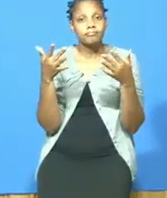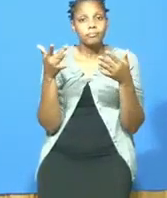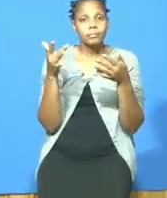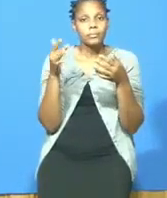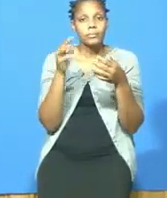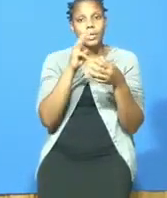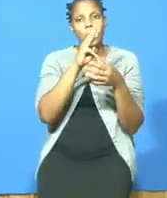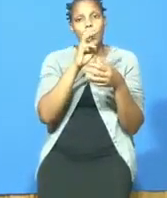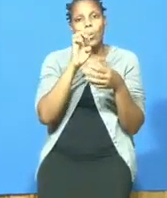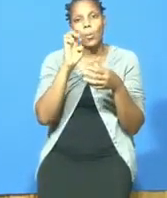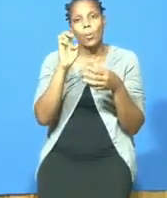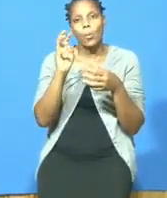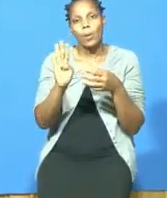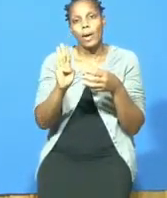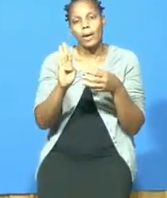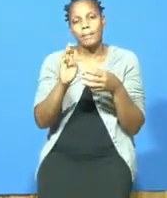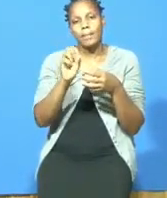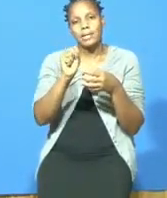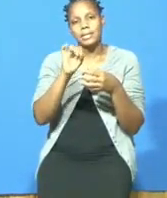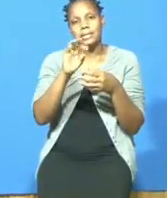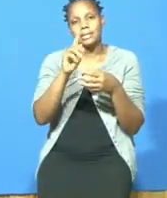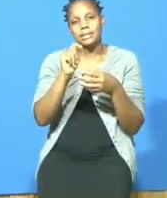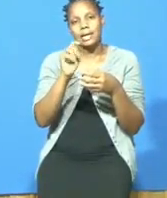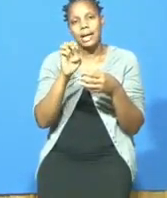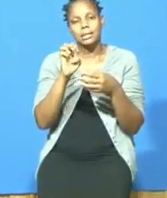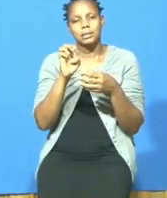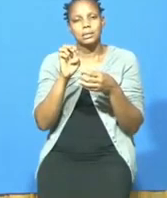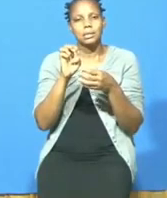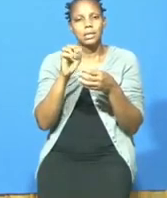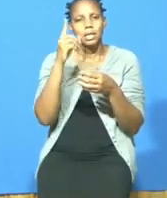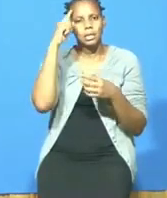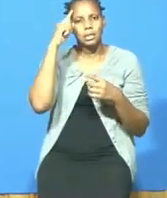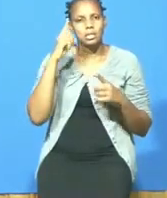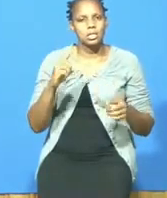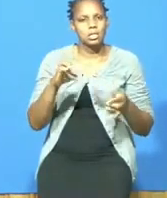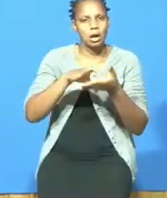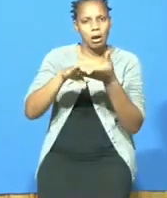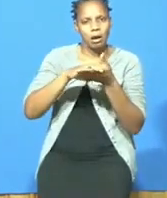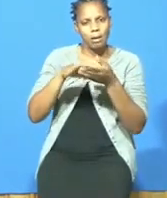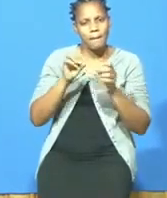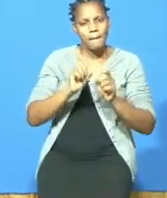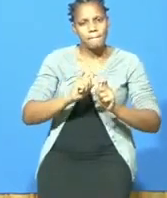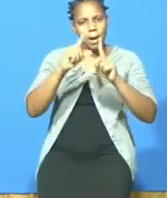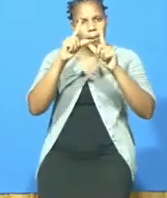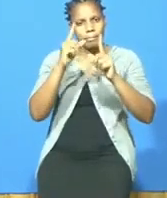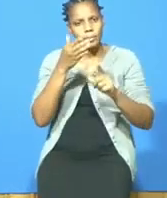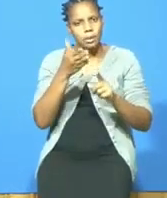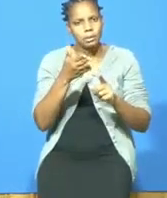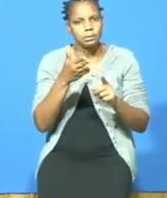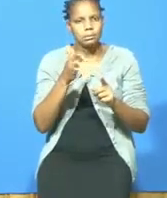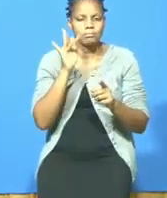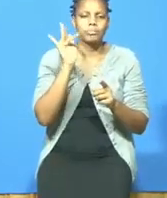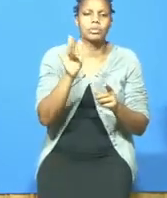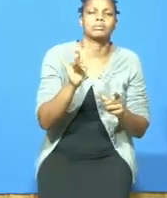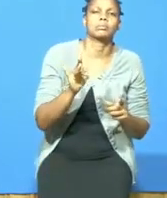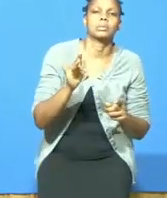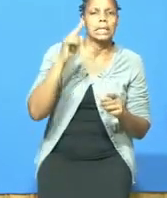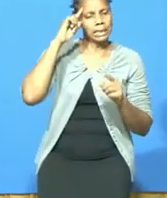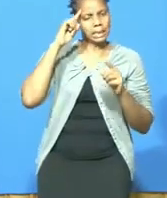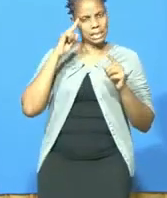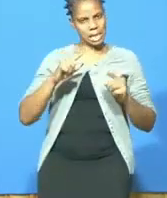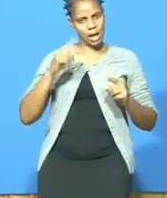our website. Go to that decision card. You will see it pop up there. Make a decision for